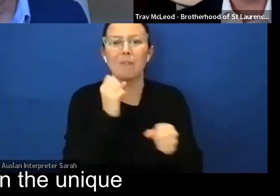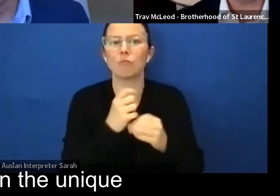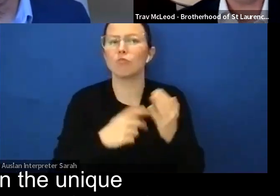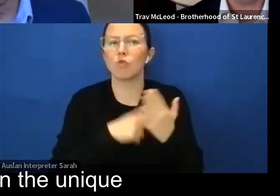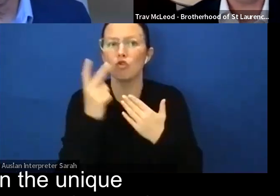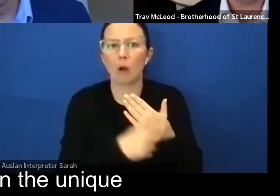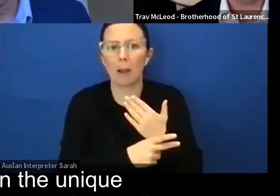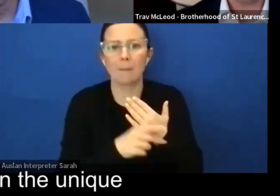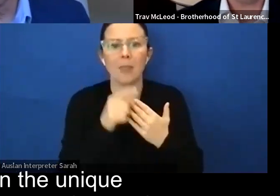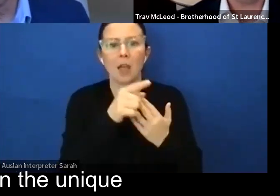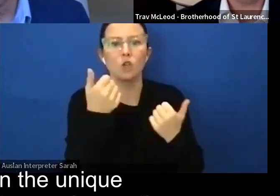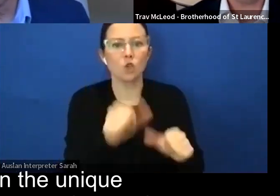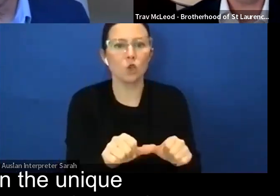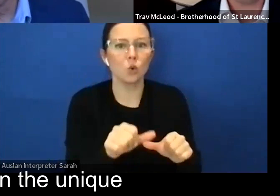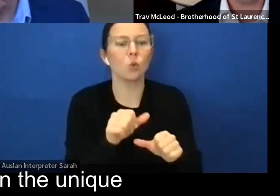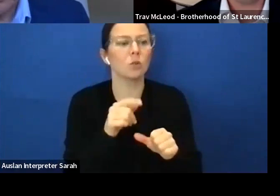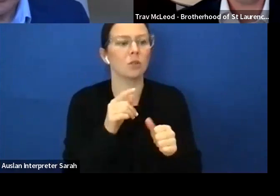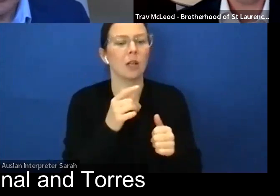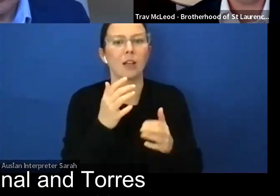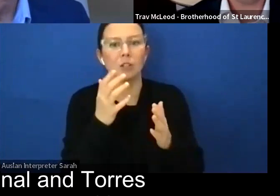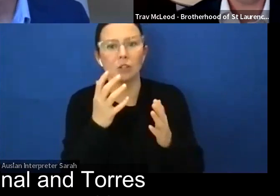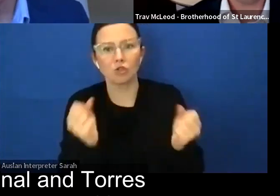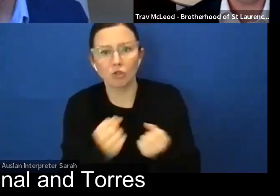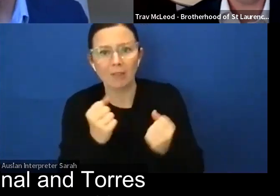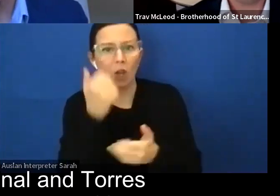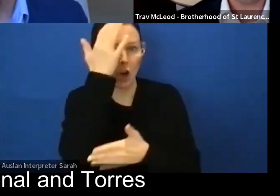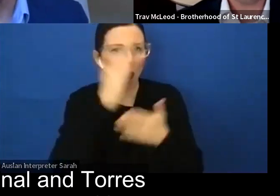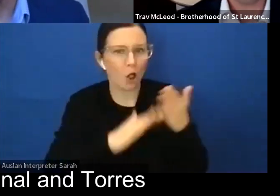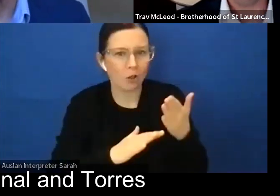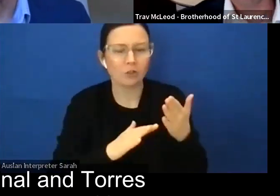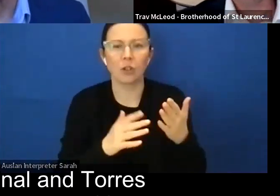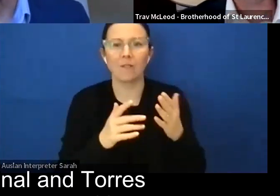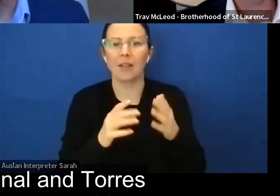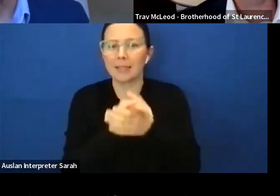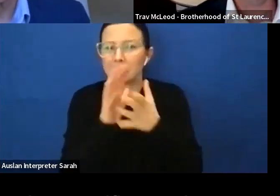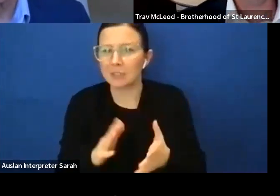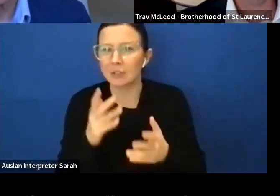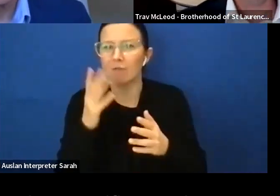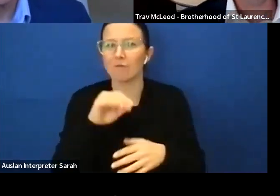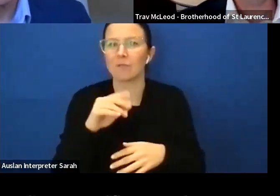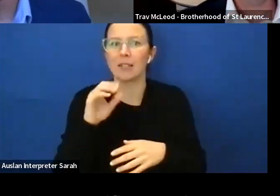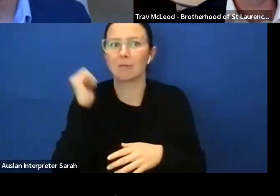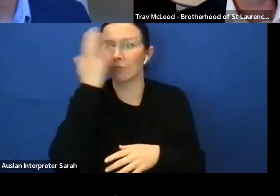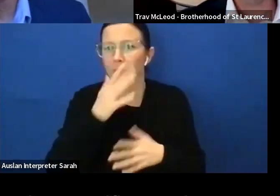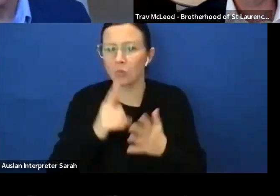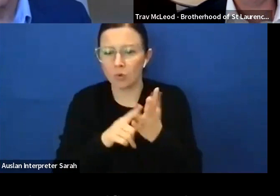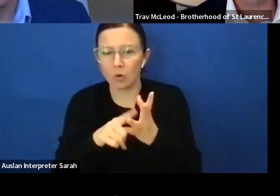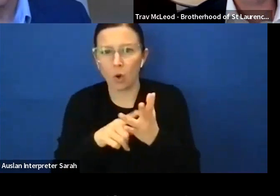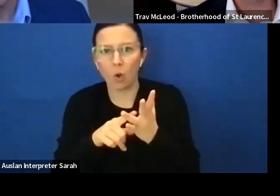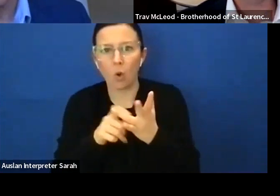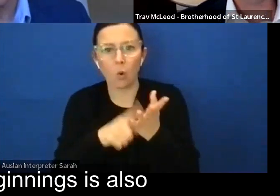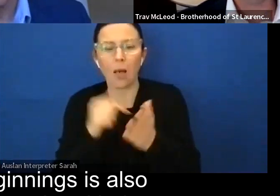draws on the unique strength, knowledge and expertise of local Aboriginal and Torres Strait Islander communities to address the community-specific